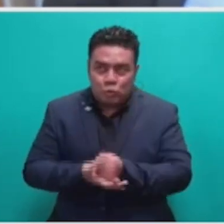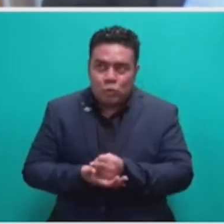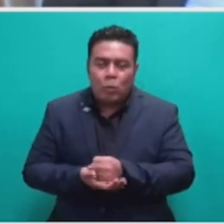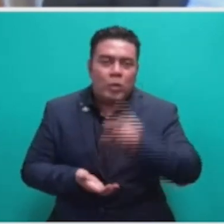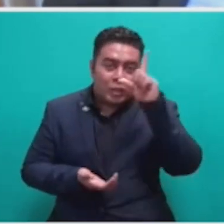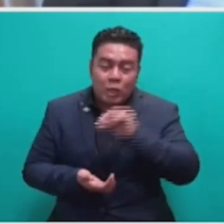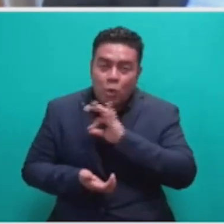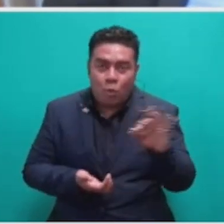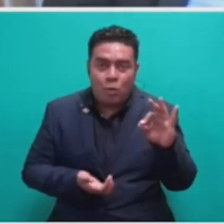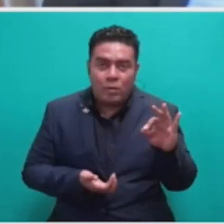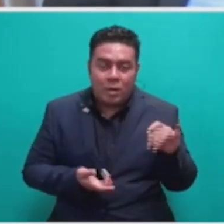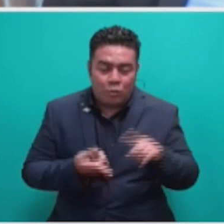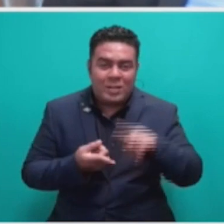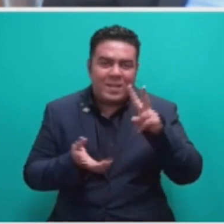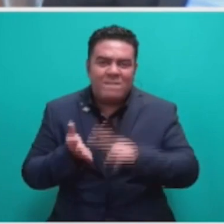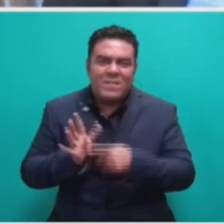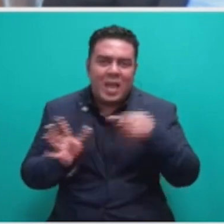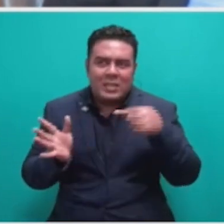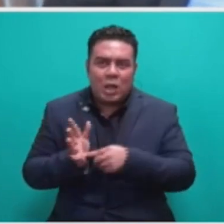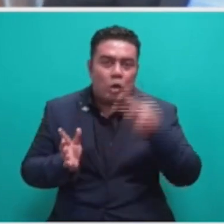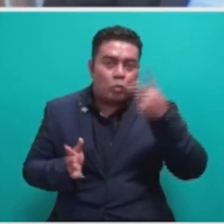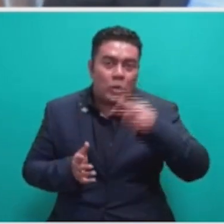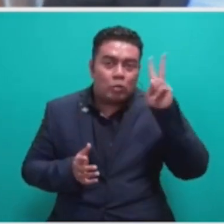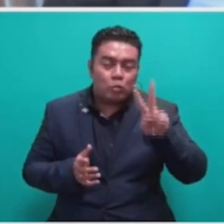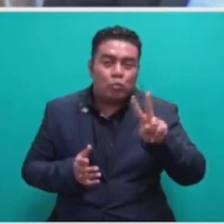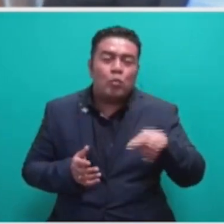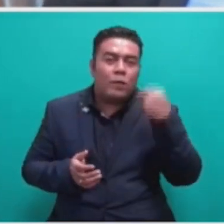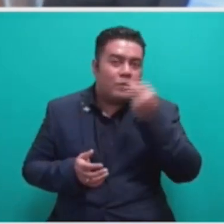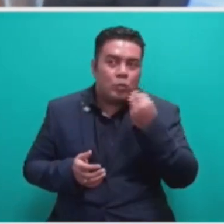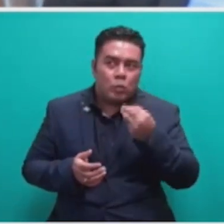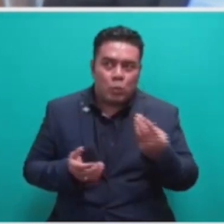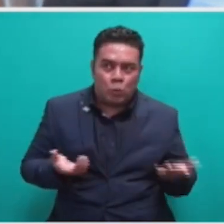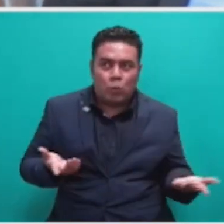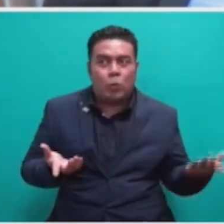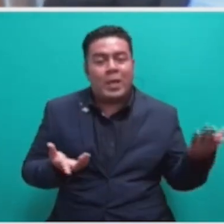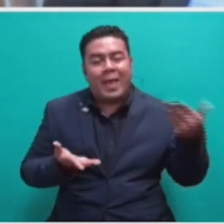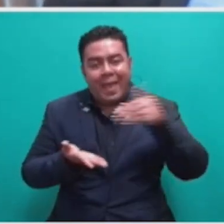did not raise VAT on the 22 food items. We added